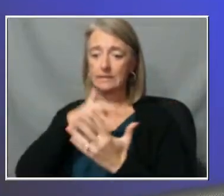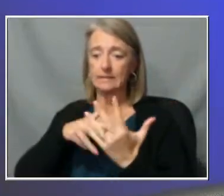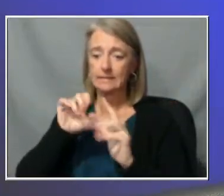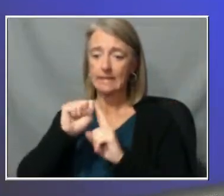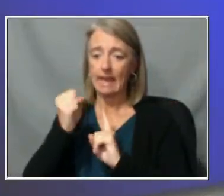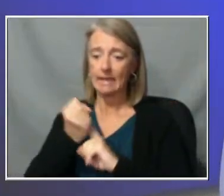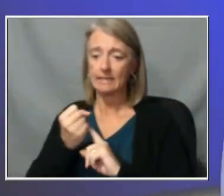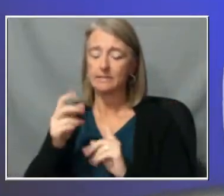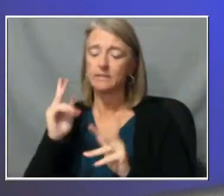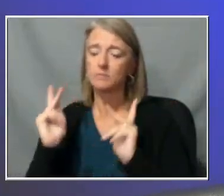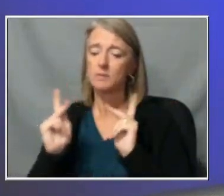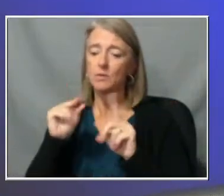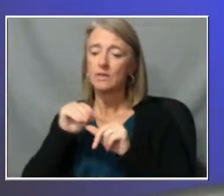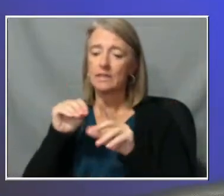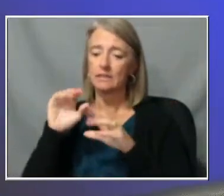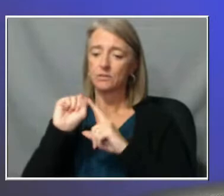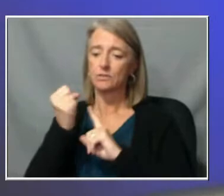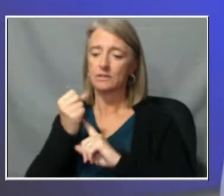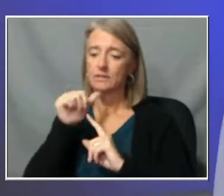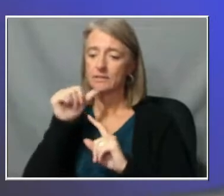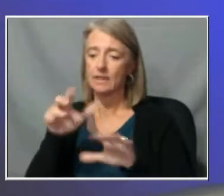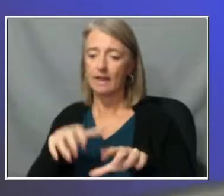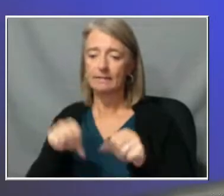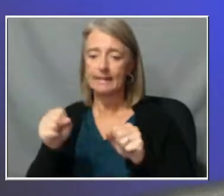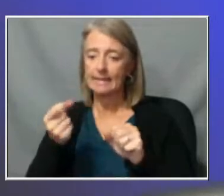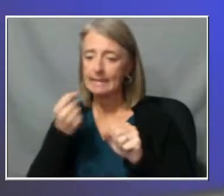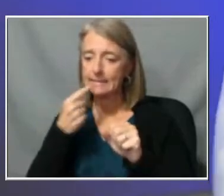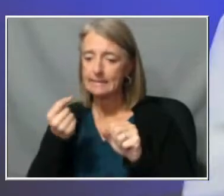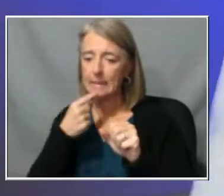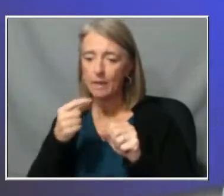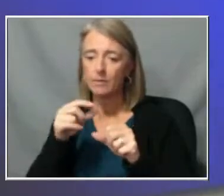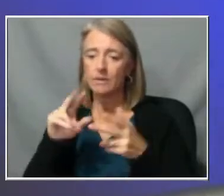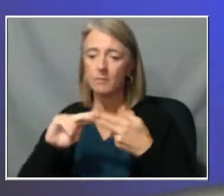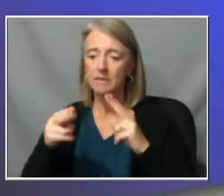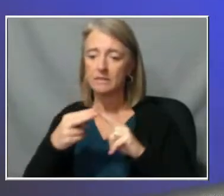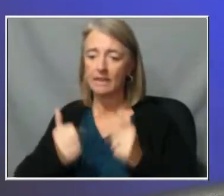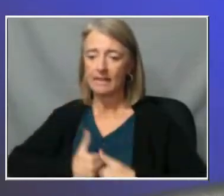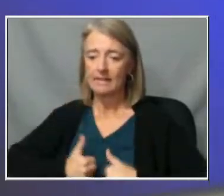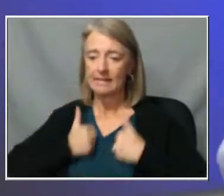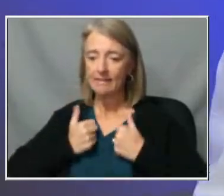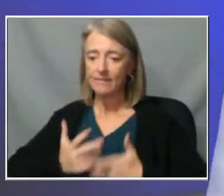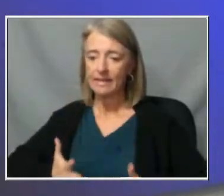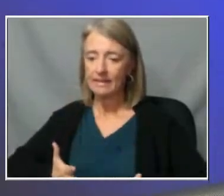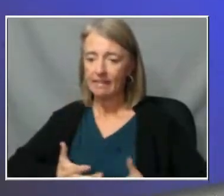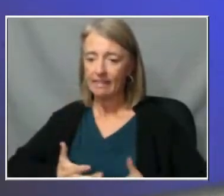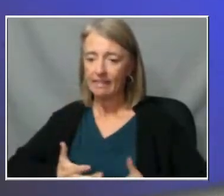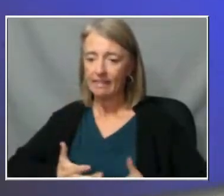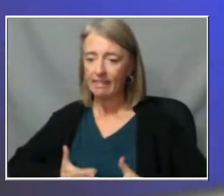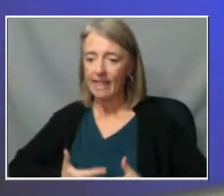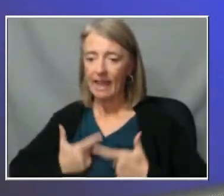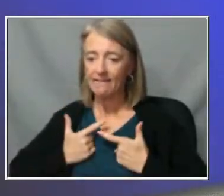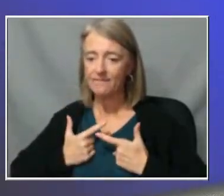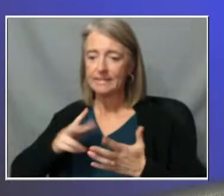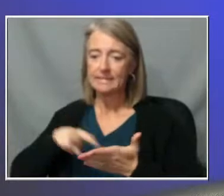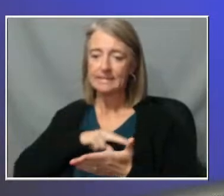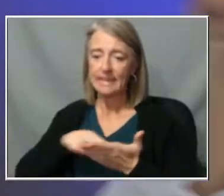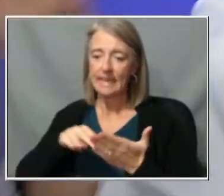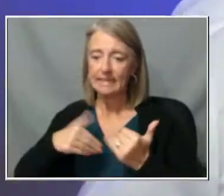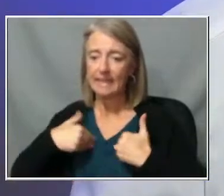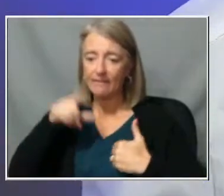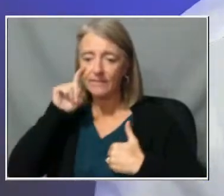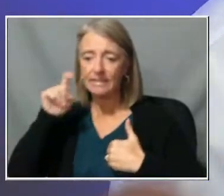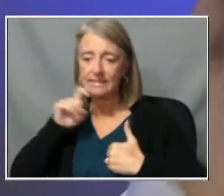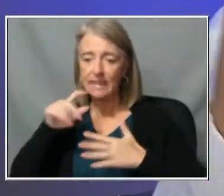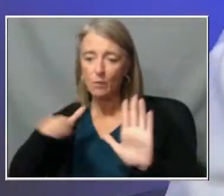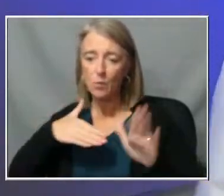in those societies are not taking supplements and doing crossword puzzles. They are living life. Okay. They are dancing and having sex and walking and